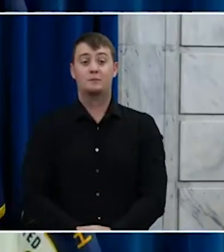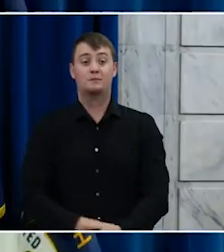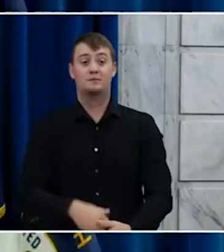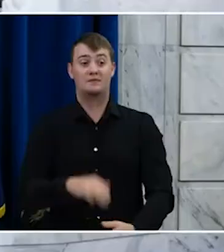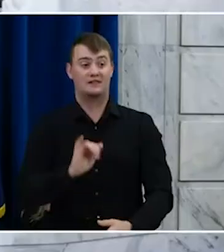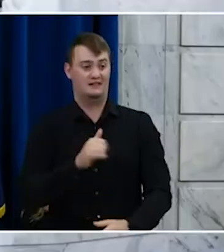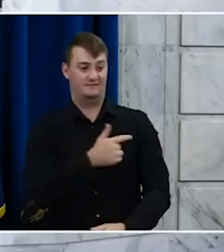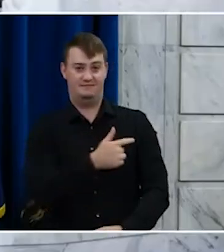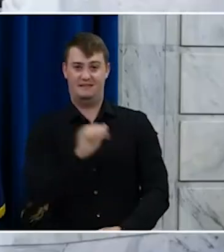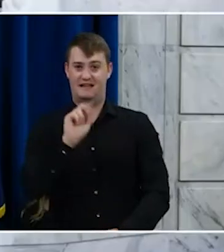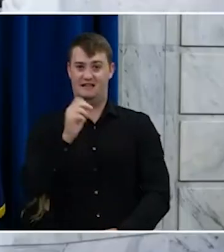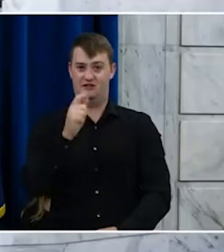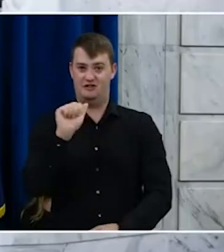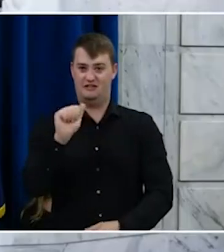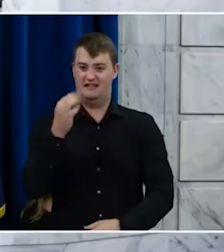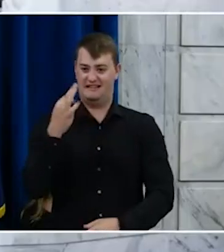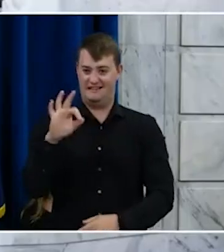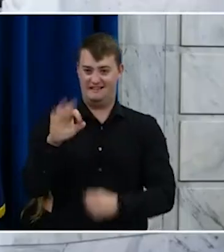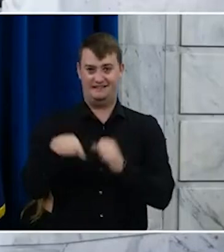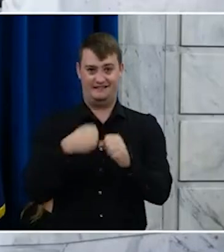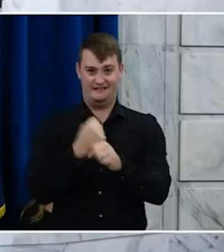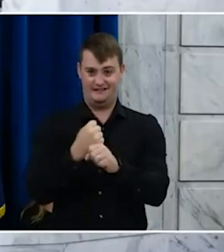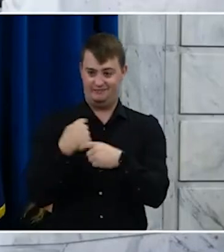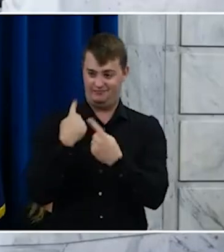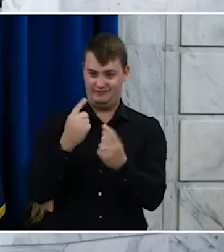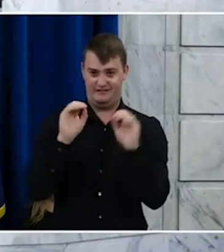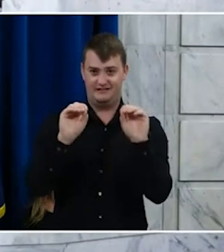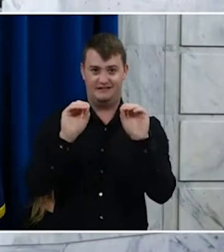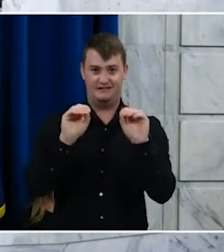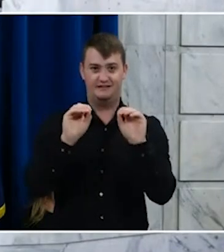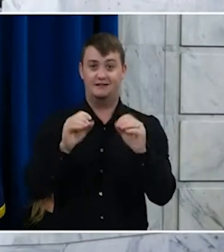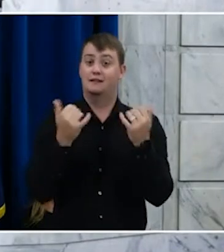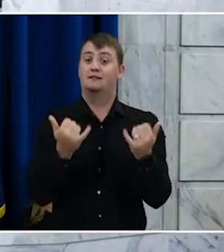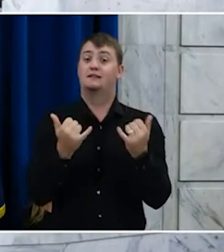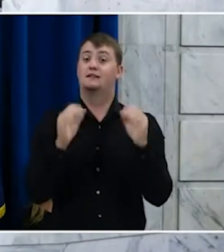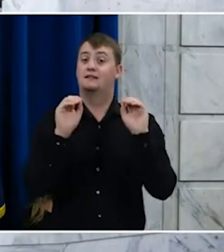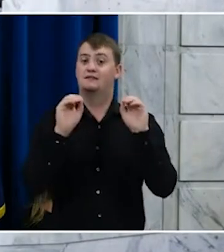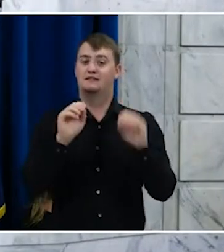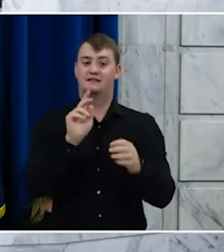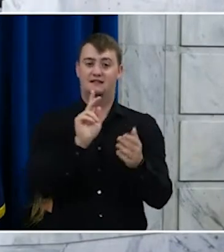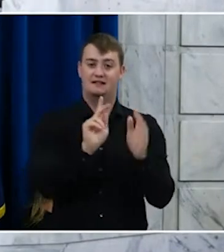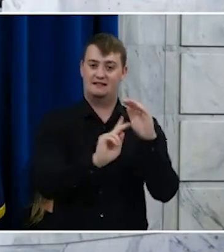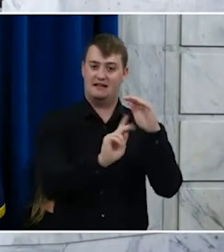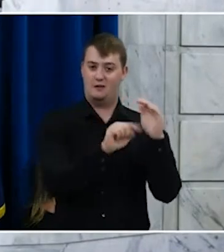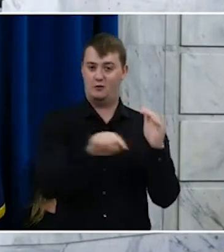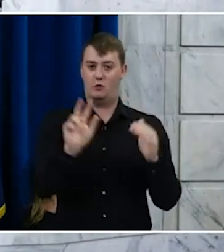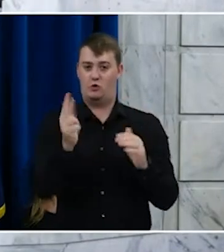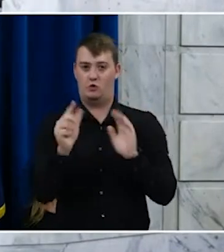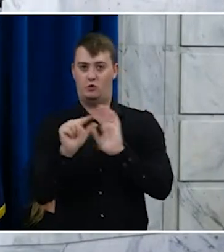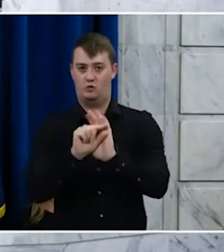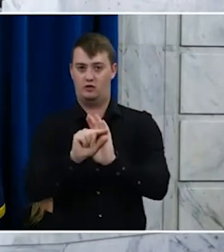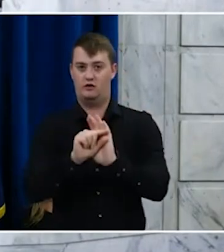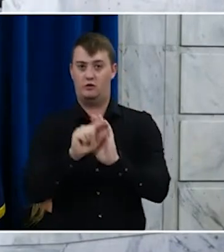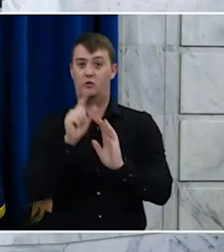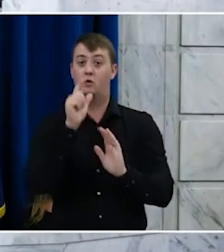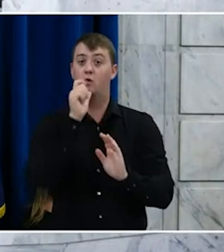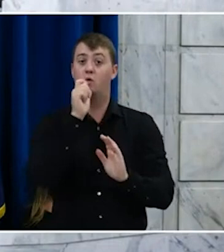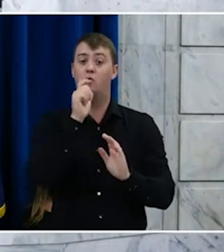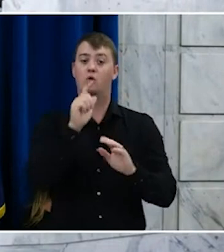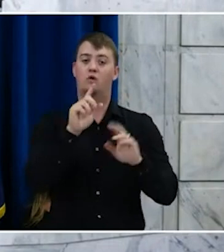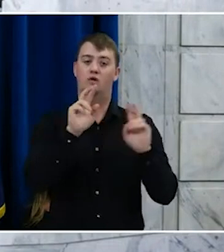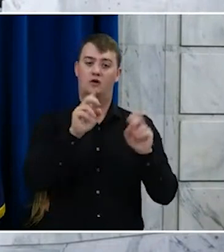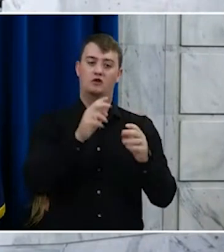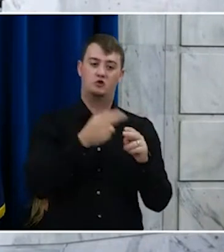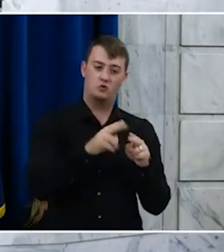This is Angela's 19th year teaching. She currently teaches K through 3 students who require acute or